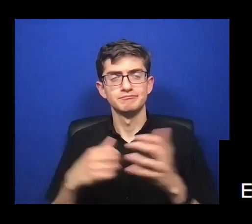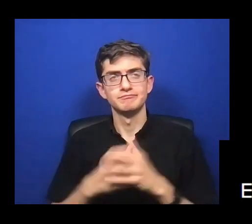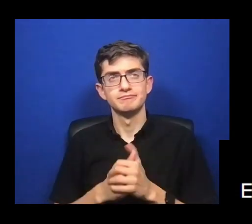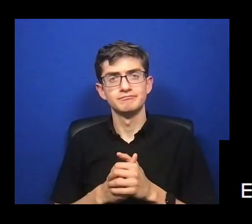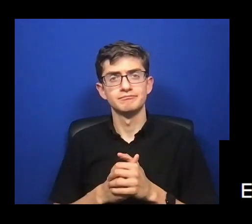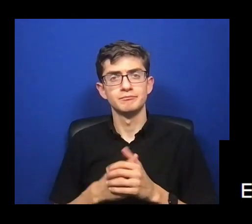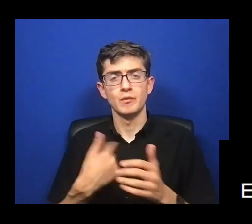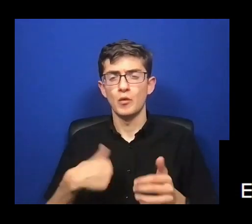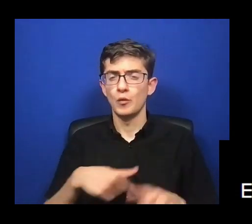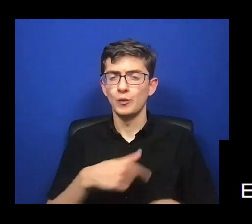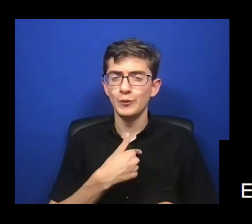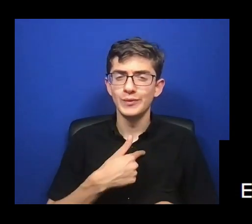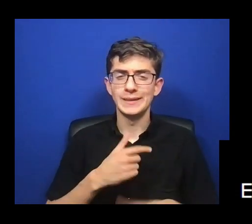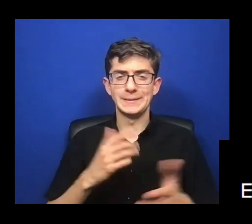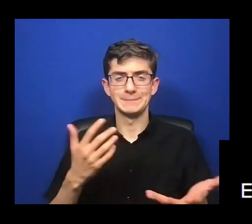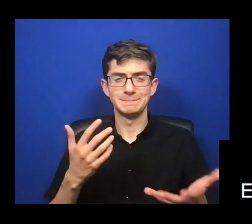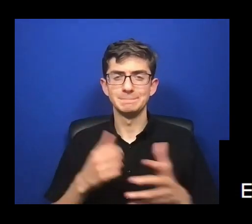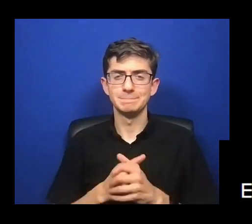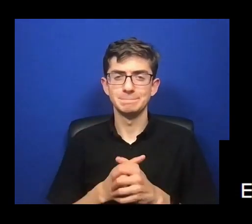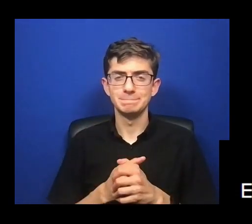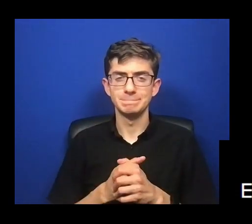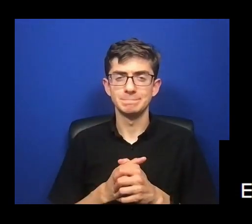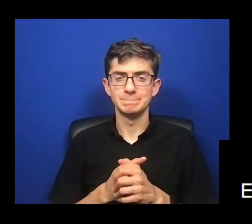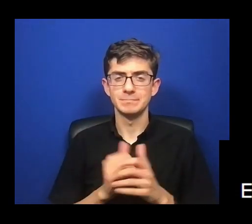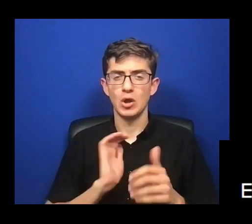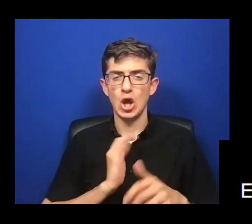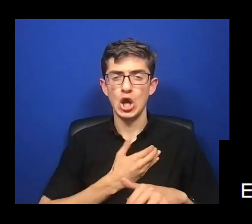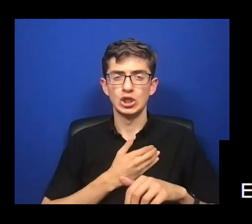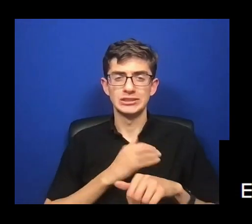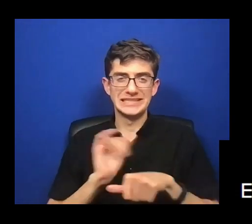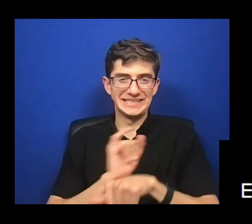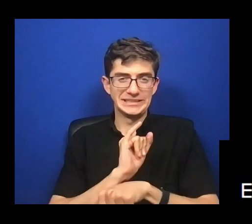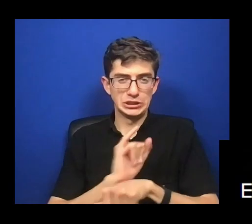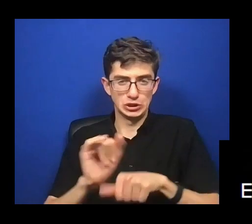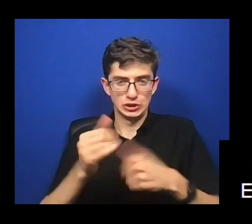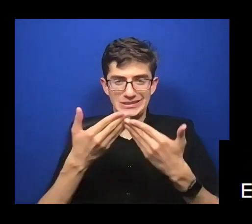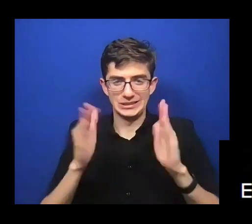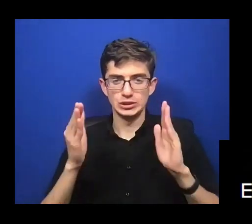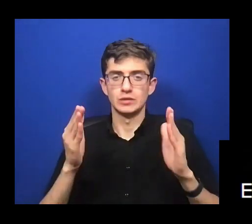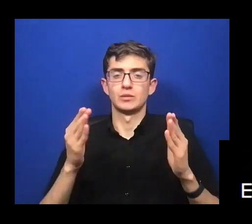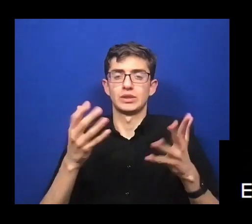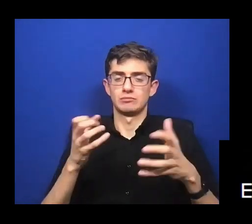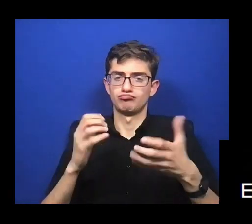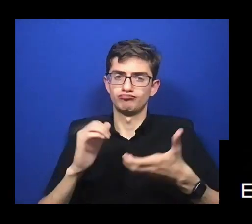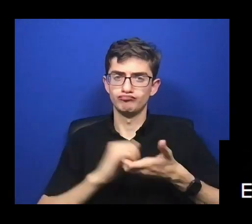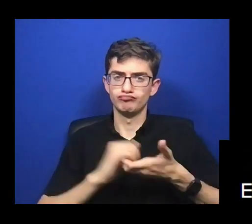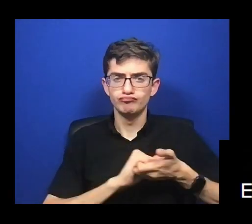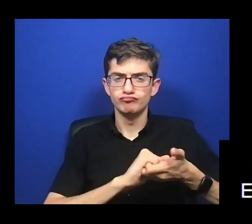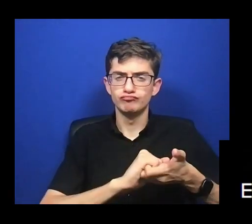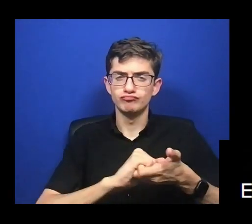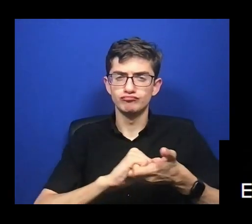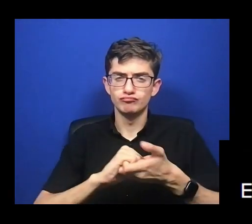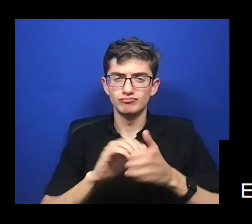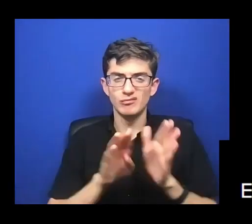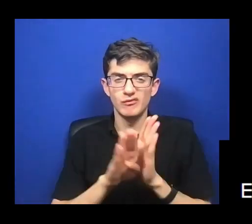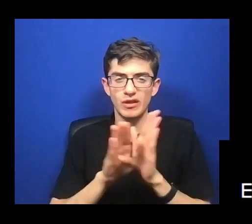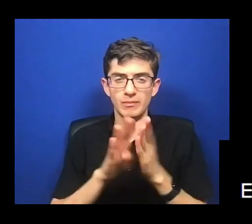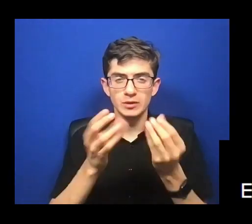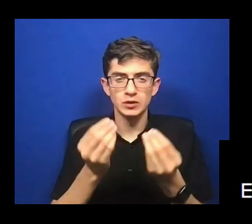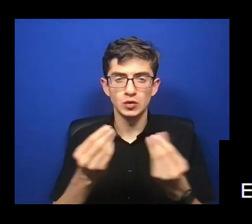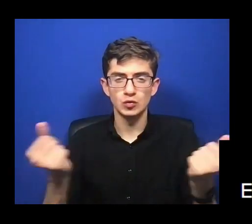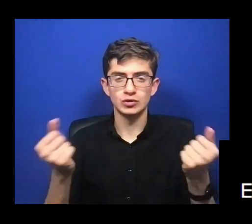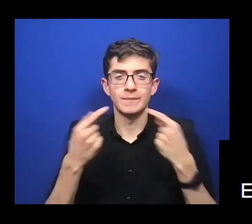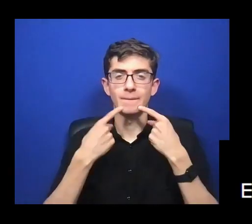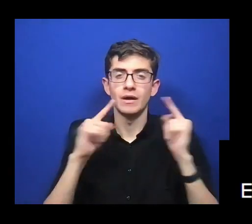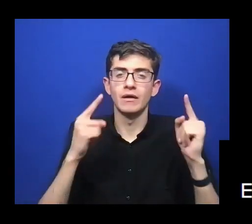and the private industry can work together to actually come up with a solution once and for all to a problem